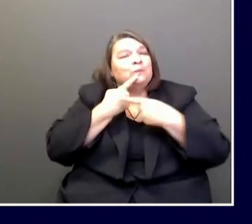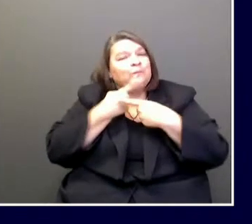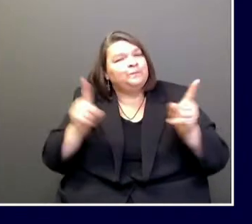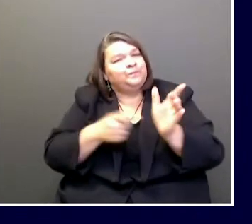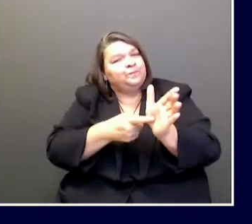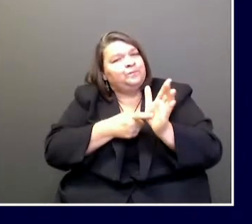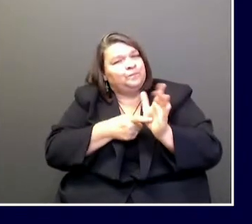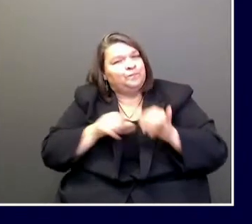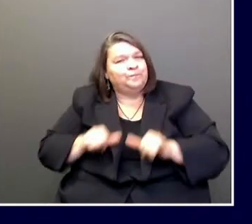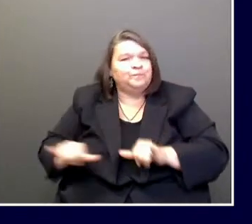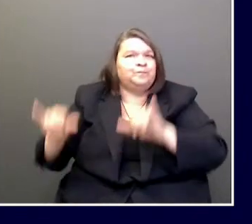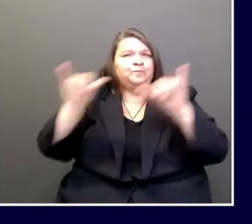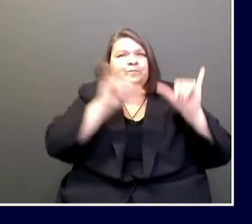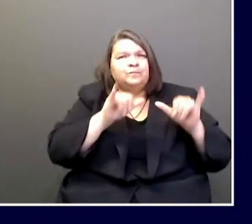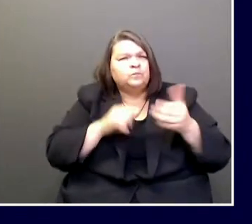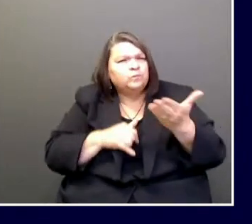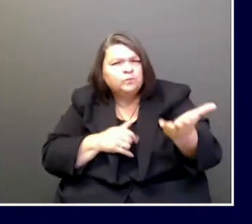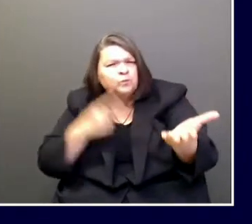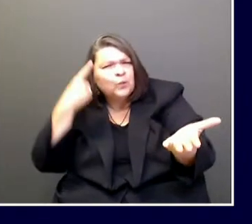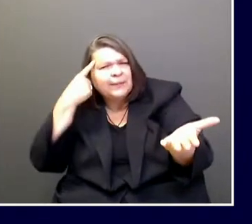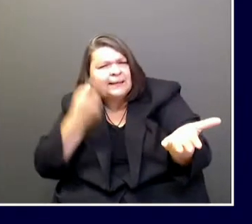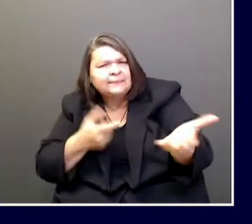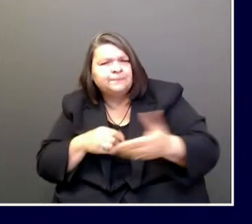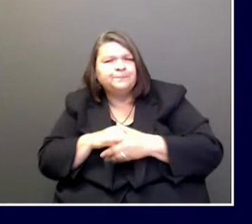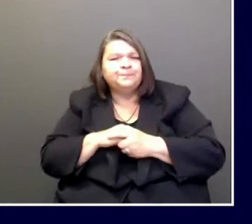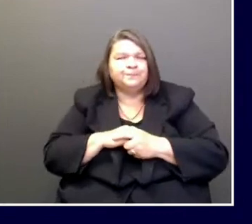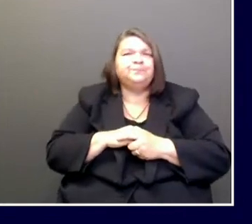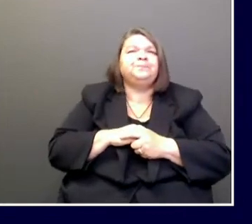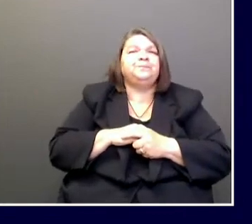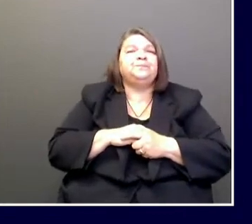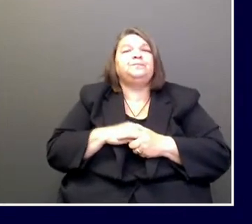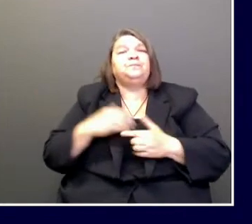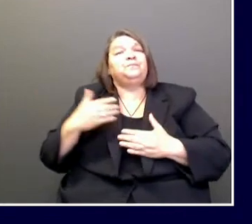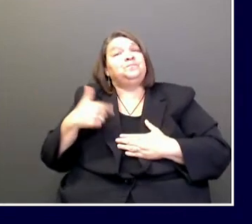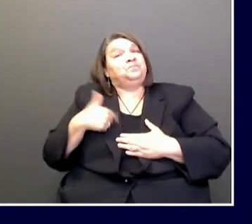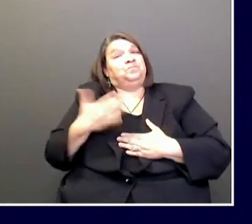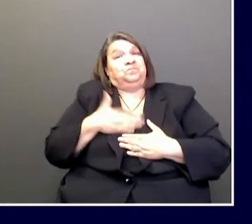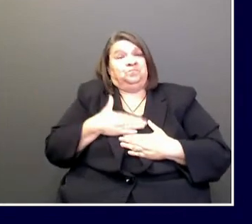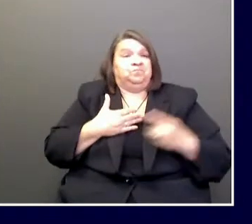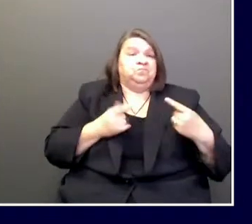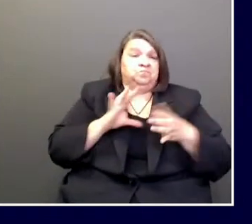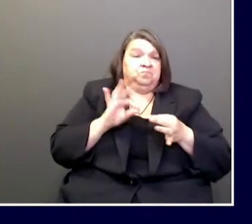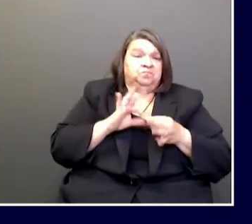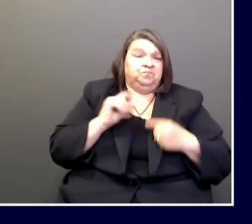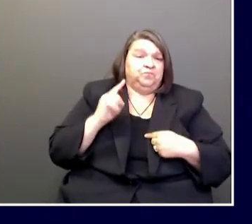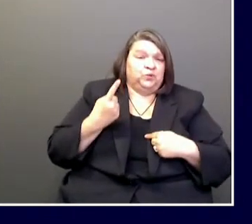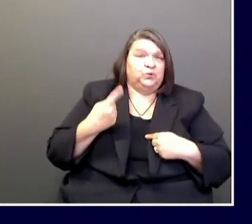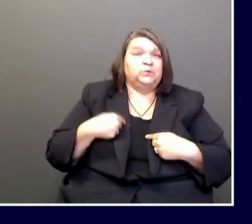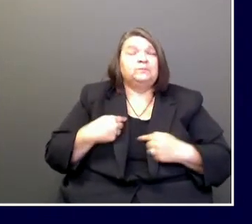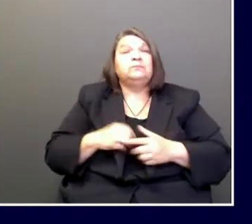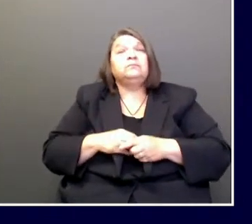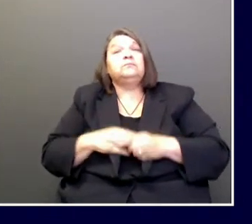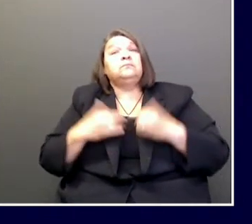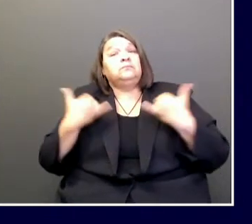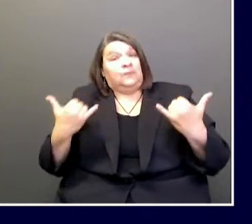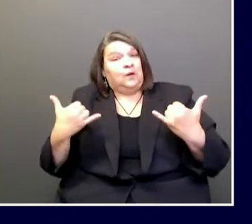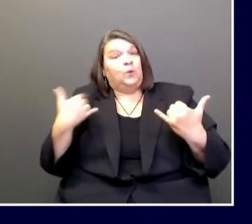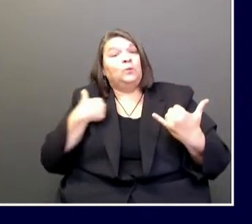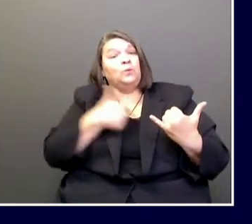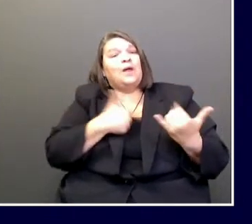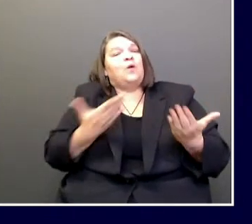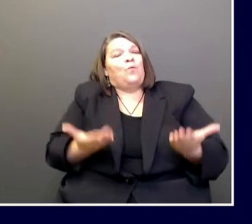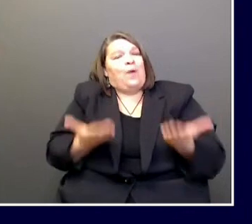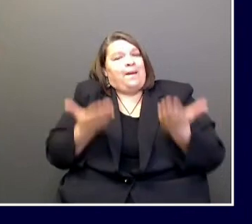Commissioner, I can start if you wish. Yep. I'm happy to clear that up. These are recommendations. Putting them into place within